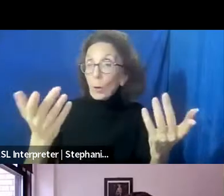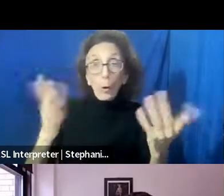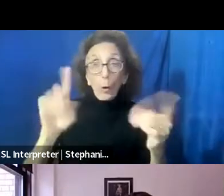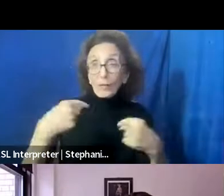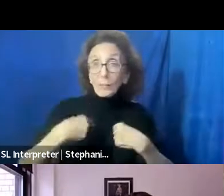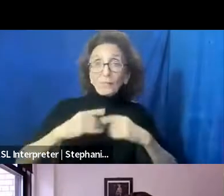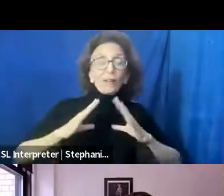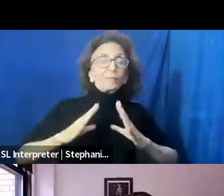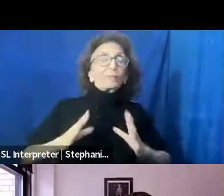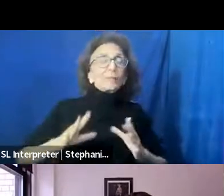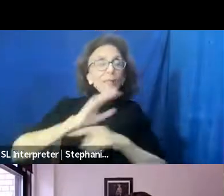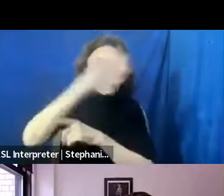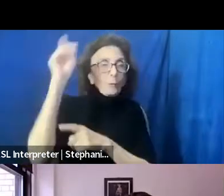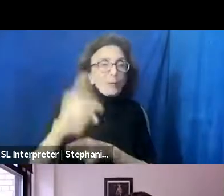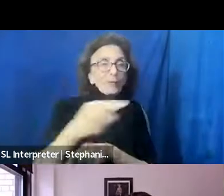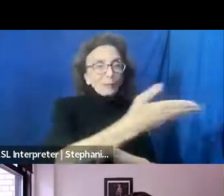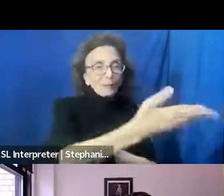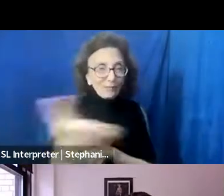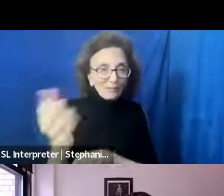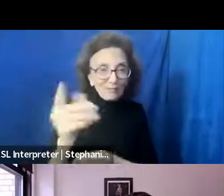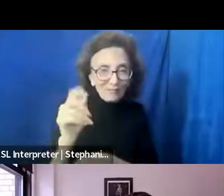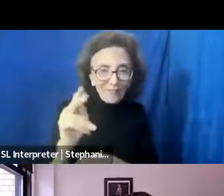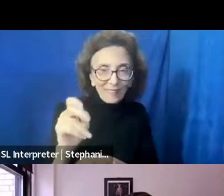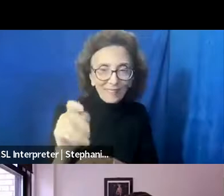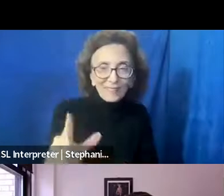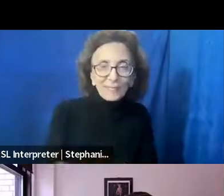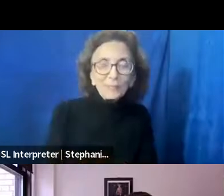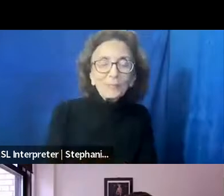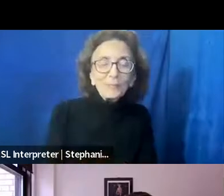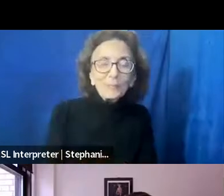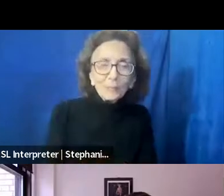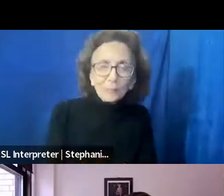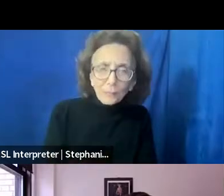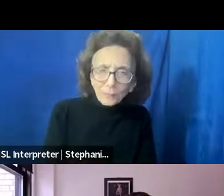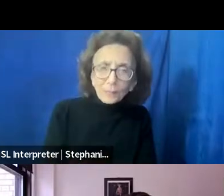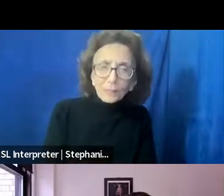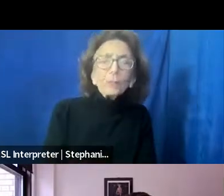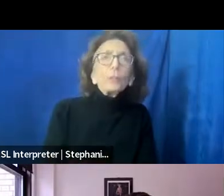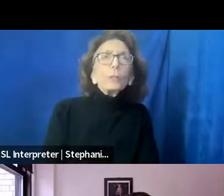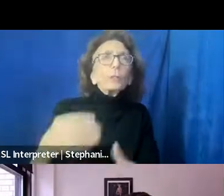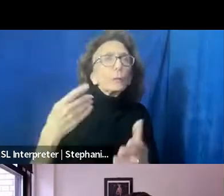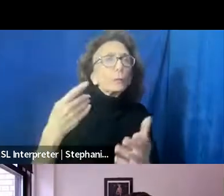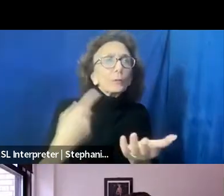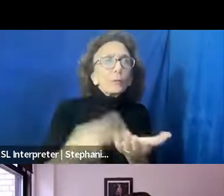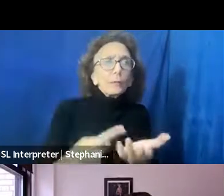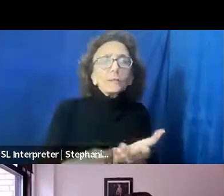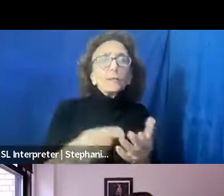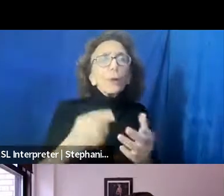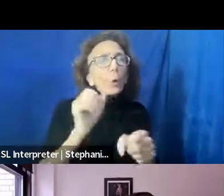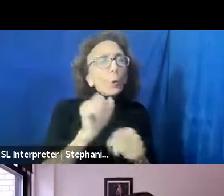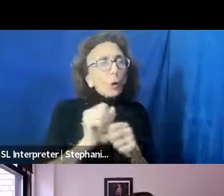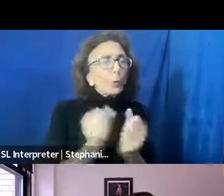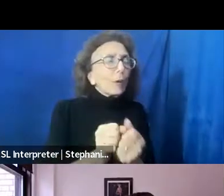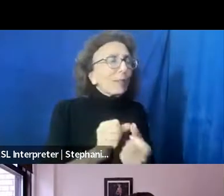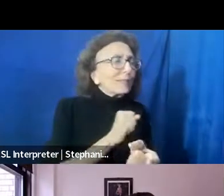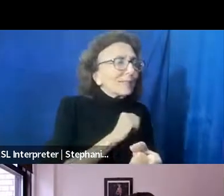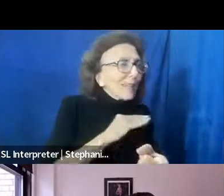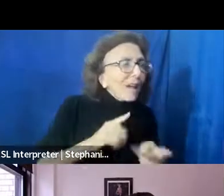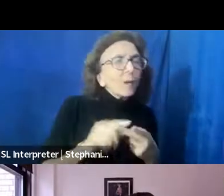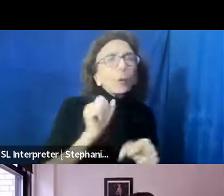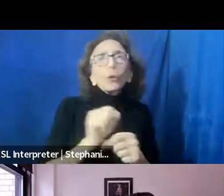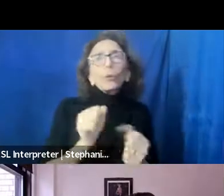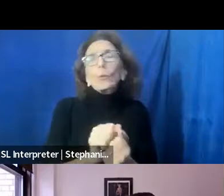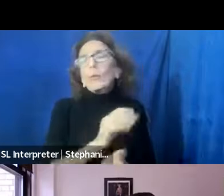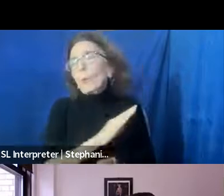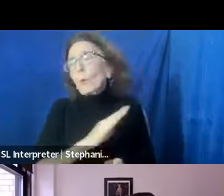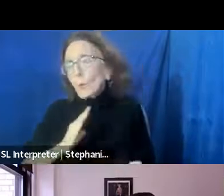Okay, here's my question for our panelists quickly. You talked a lot about working with your staff and a little bit about working with boards on these